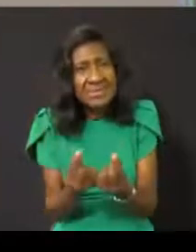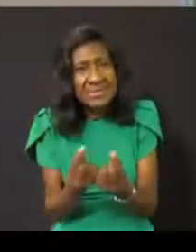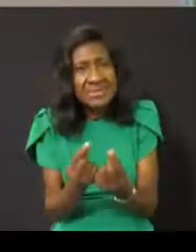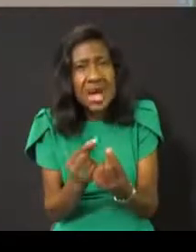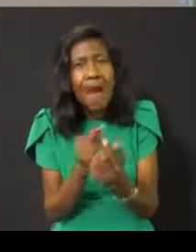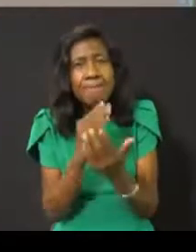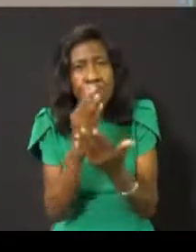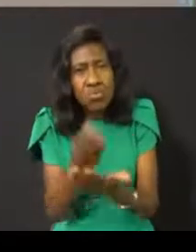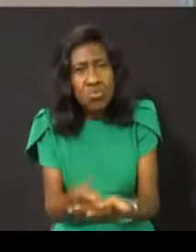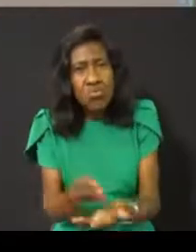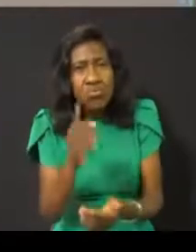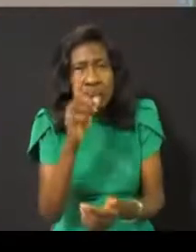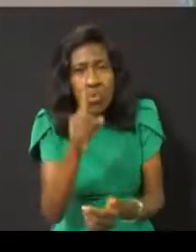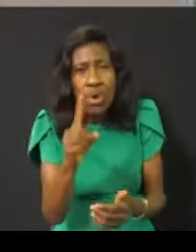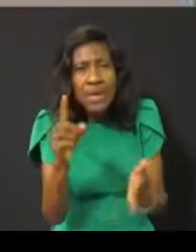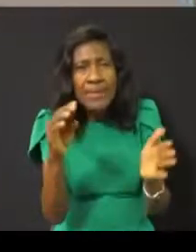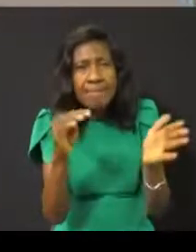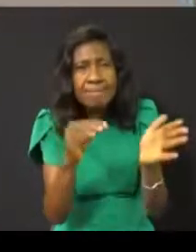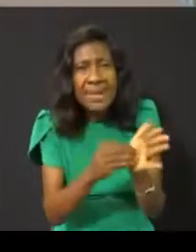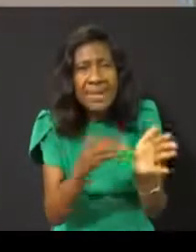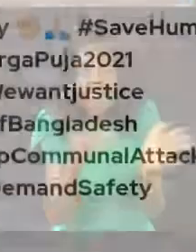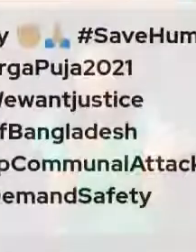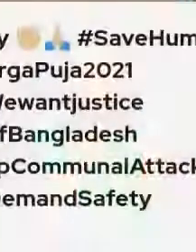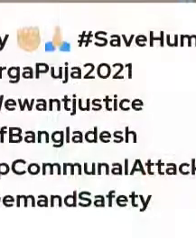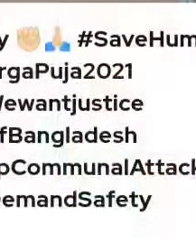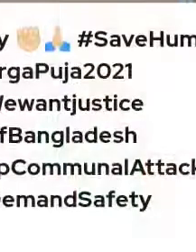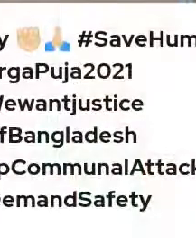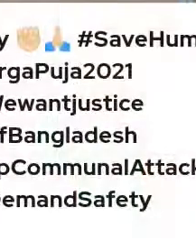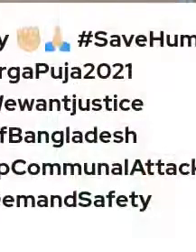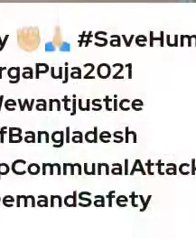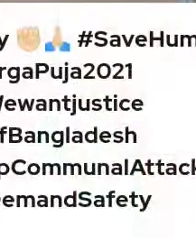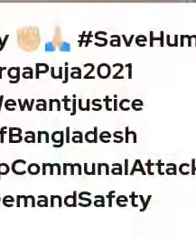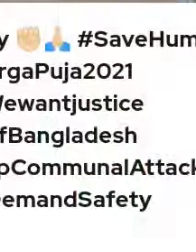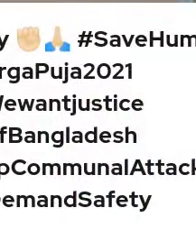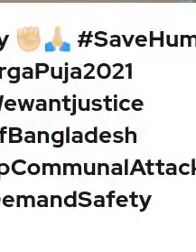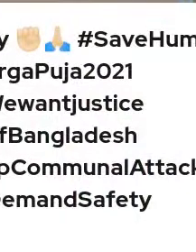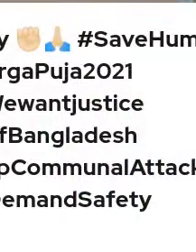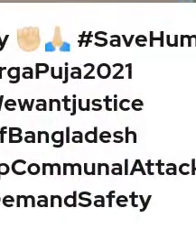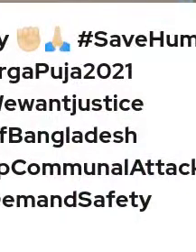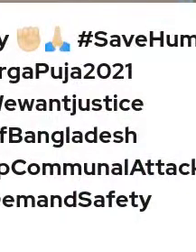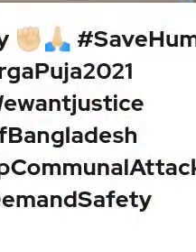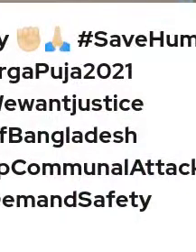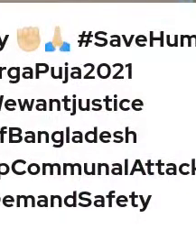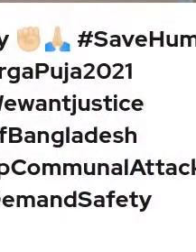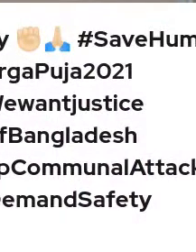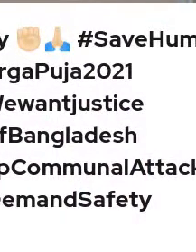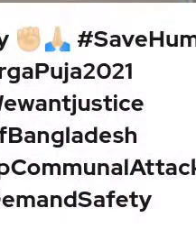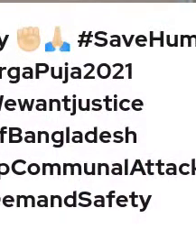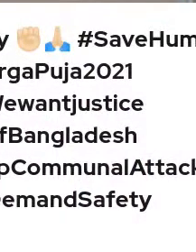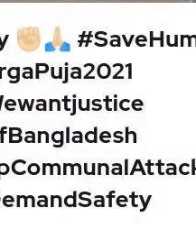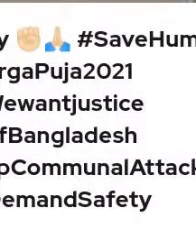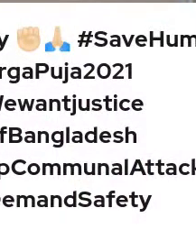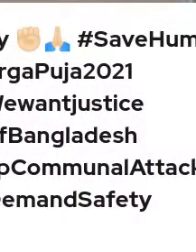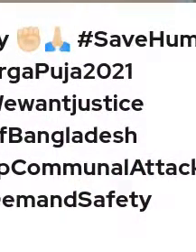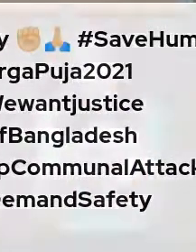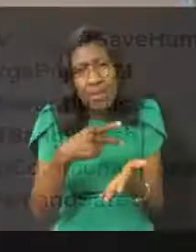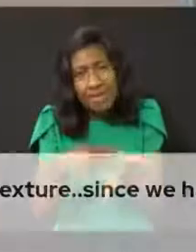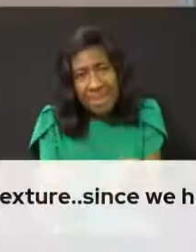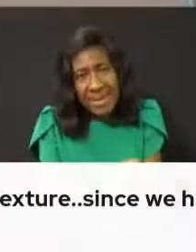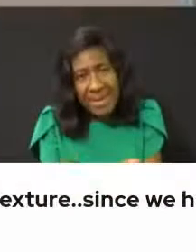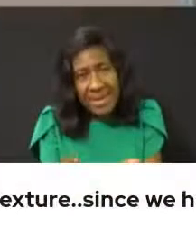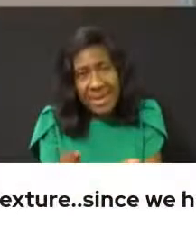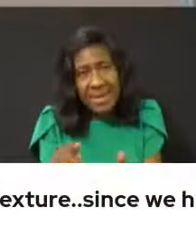to say this, $1 million in funding for an ex gratia stipend to be paid out to